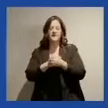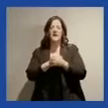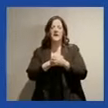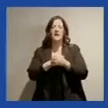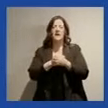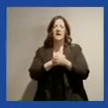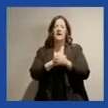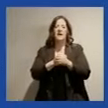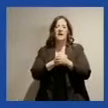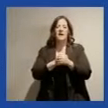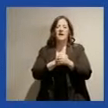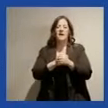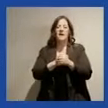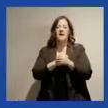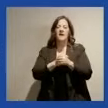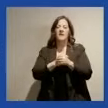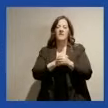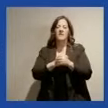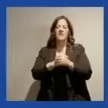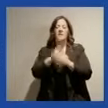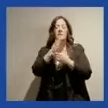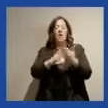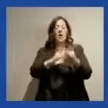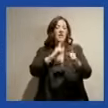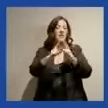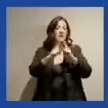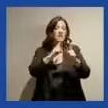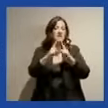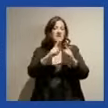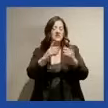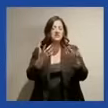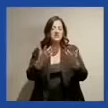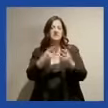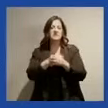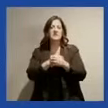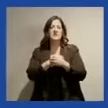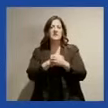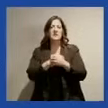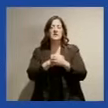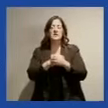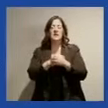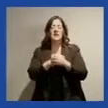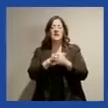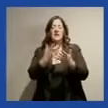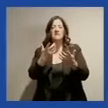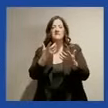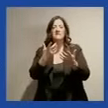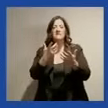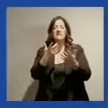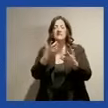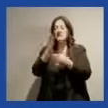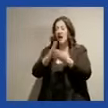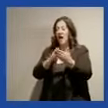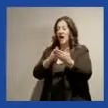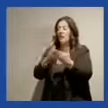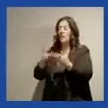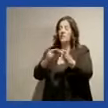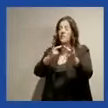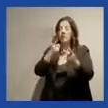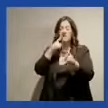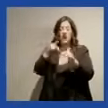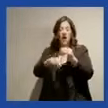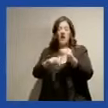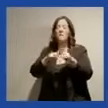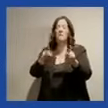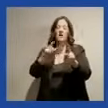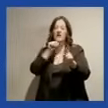on the, well, part of the conversation, I should say. I don't want to say they were on the chopping block because I don't think they never got there, but they were